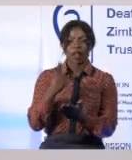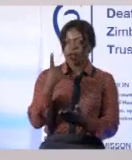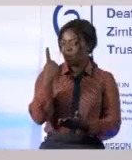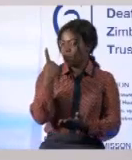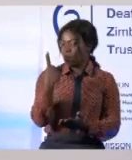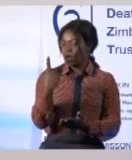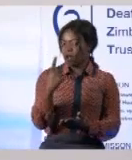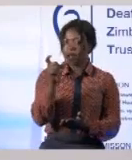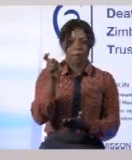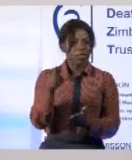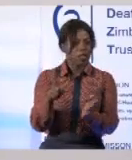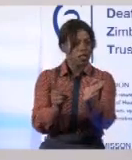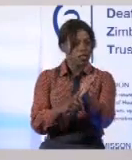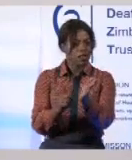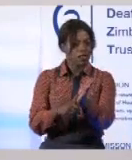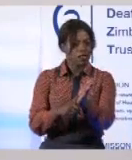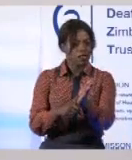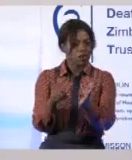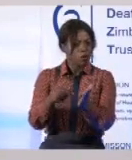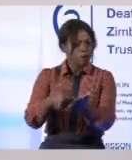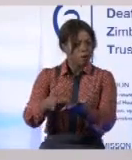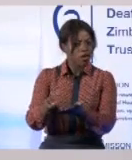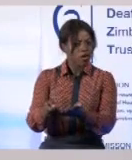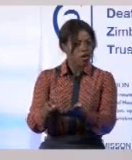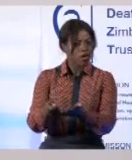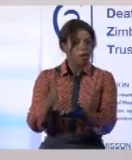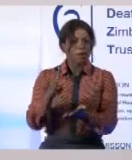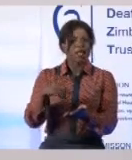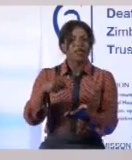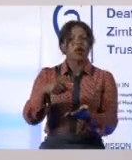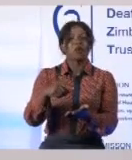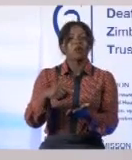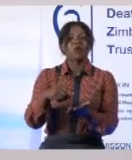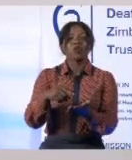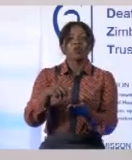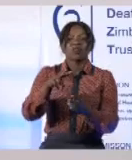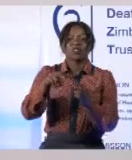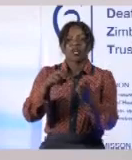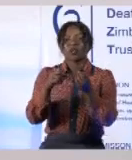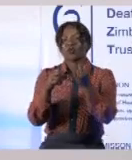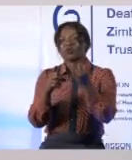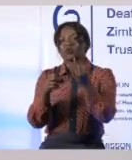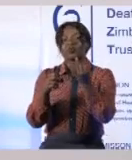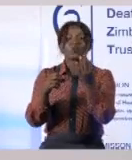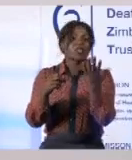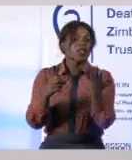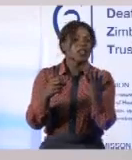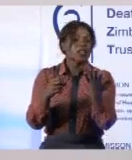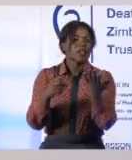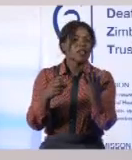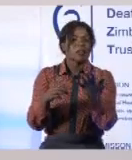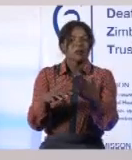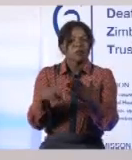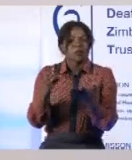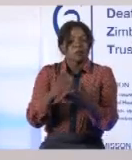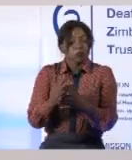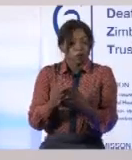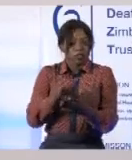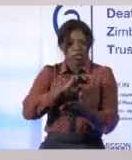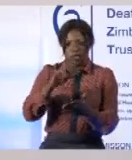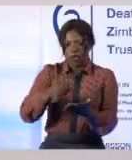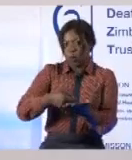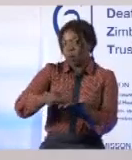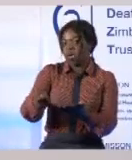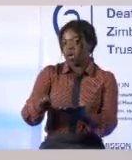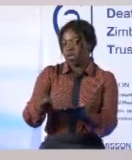moving on because you had other needs. Usually we hear of what are they called, slay queens? I don't know